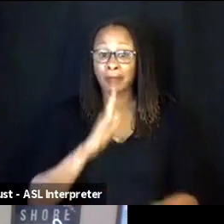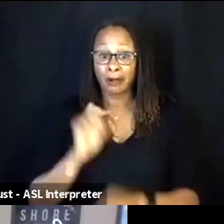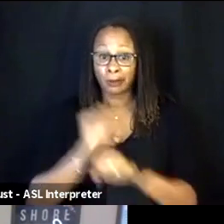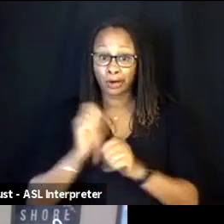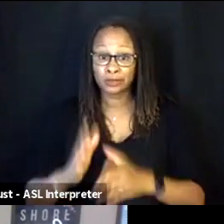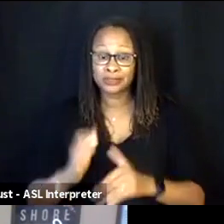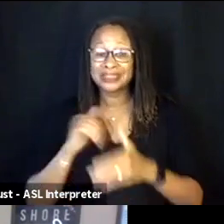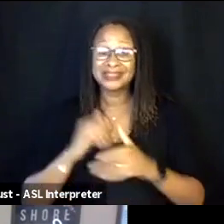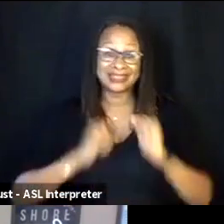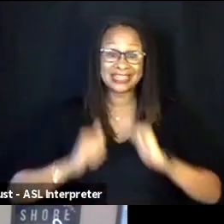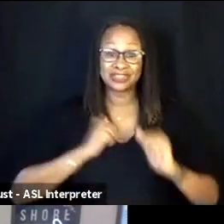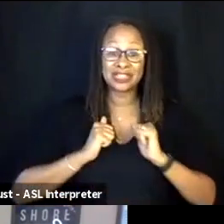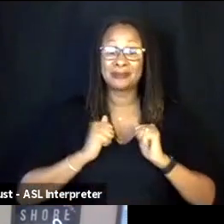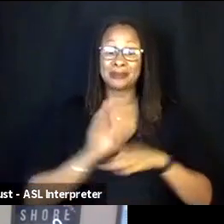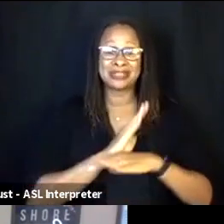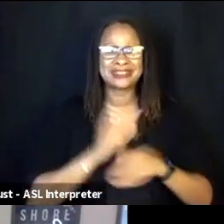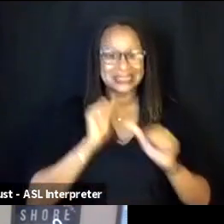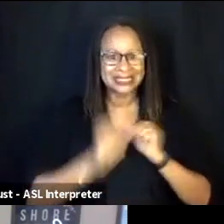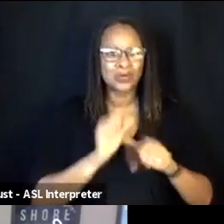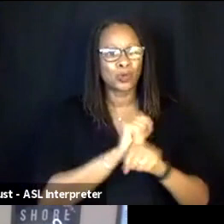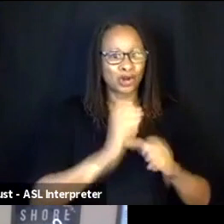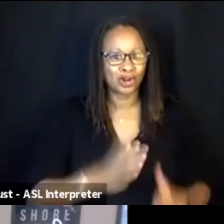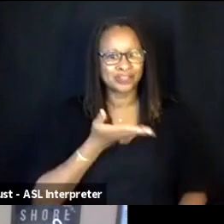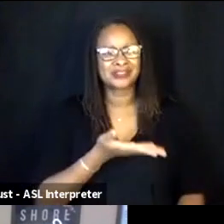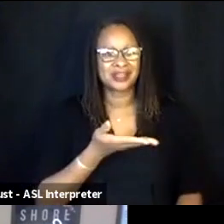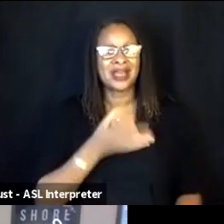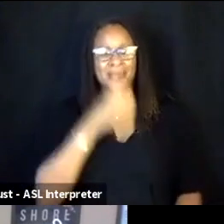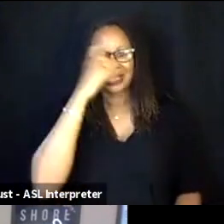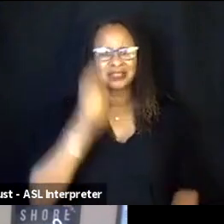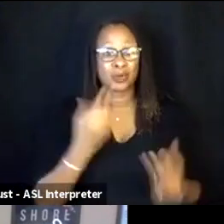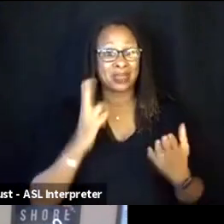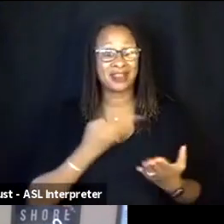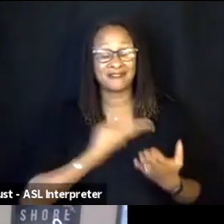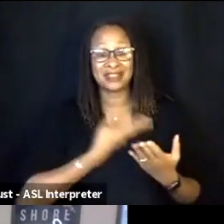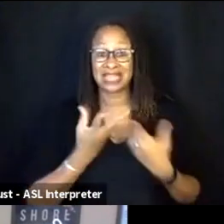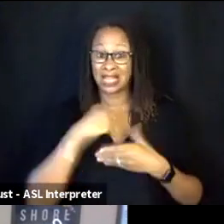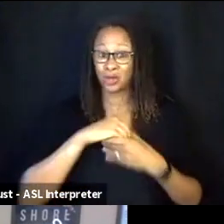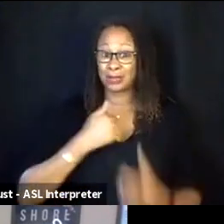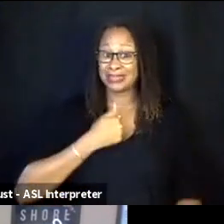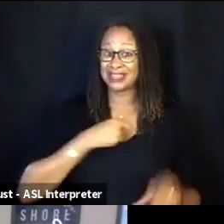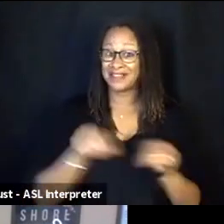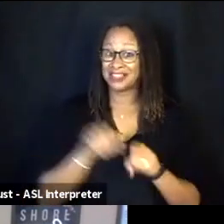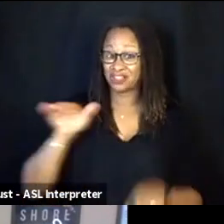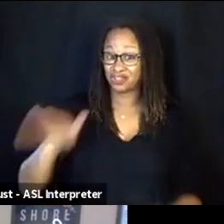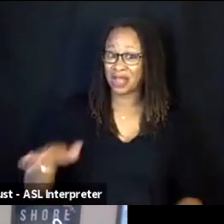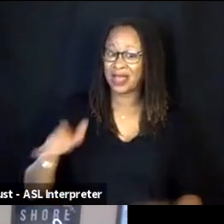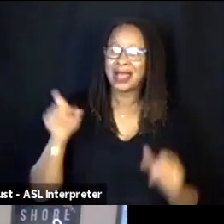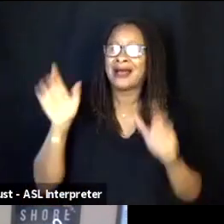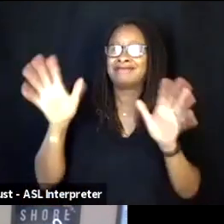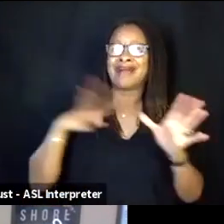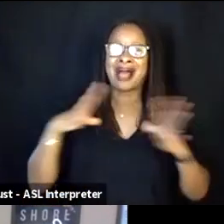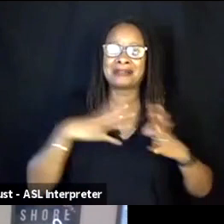entertainment industry in Hollywood, they are still workers. I think because so many of us, and including me as a child, it was this